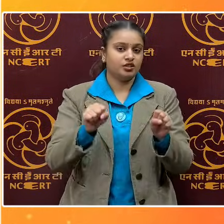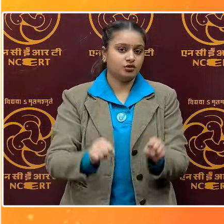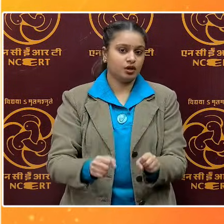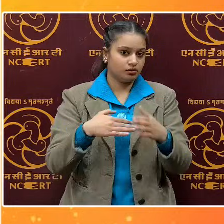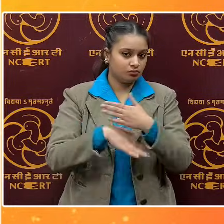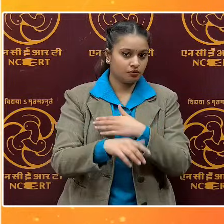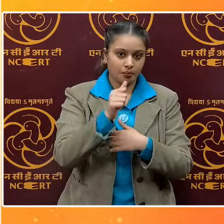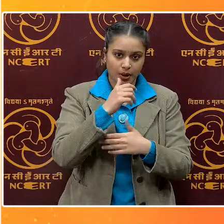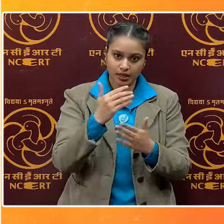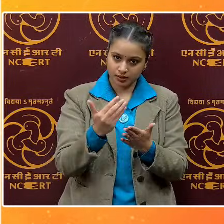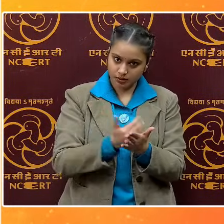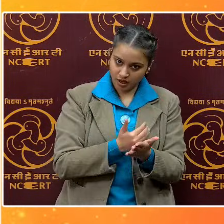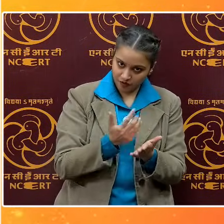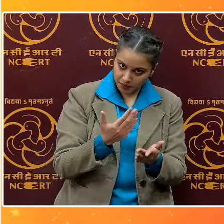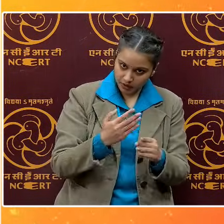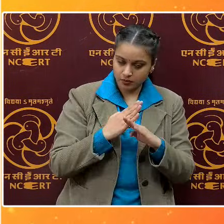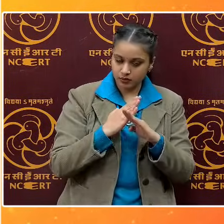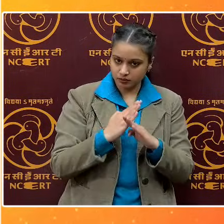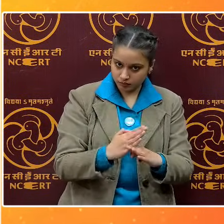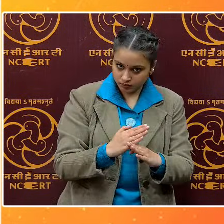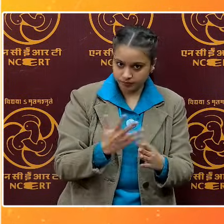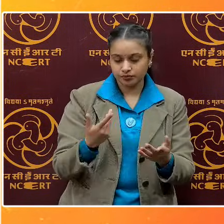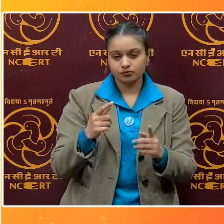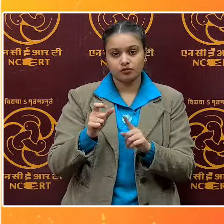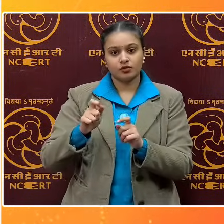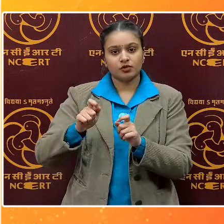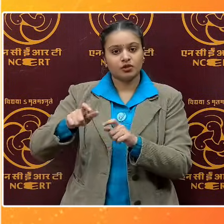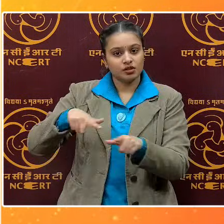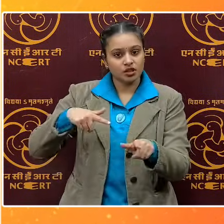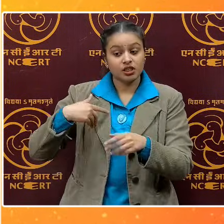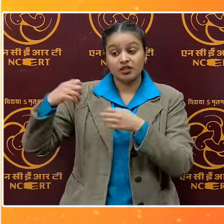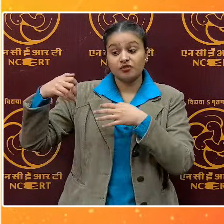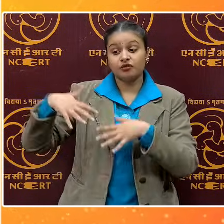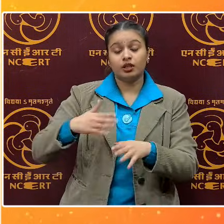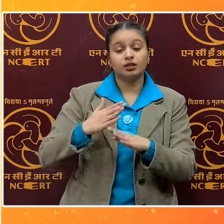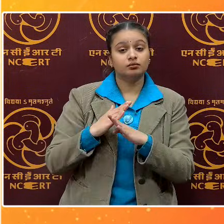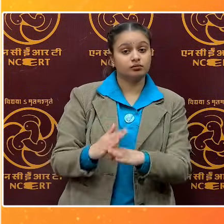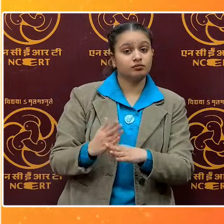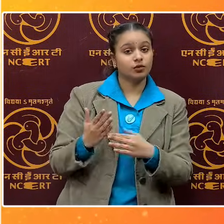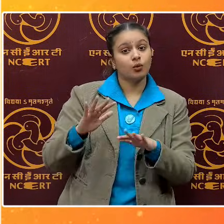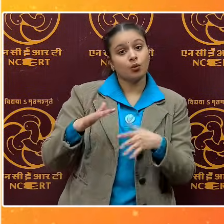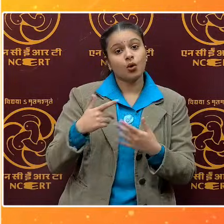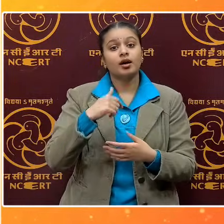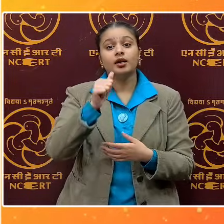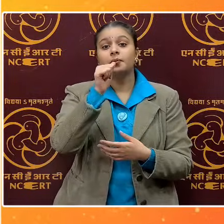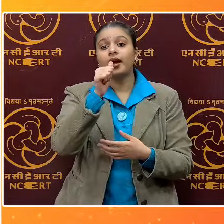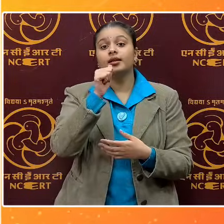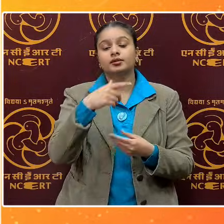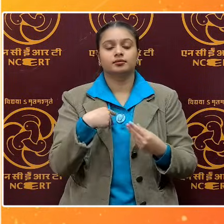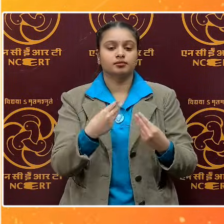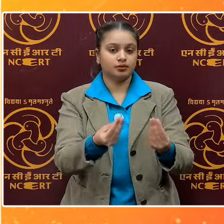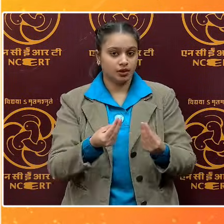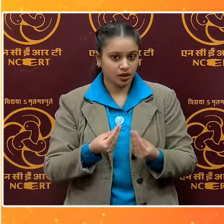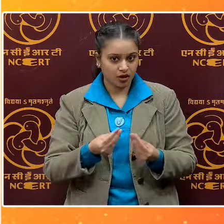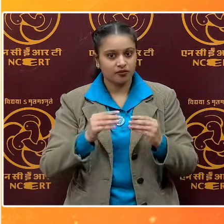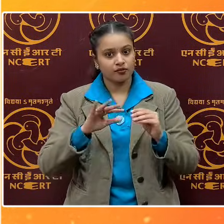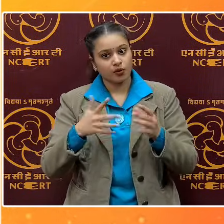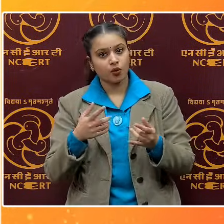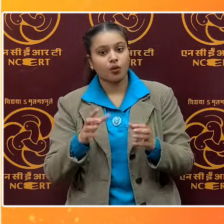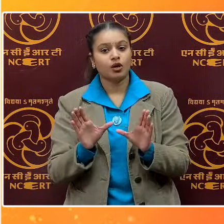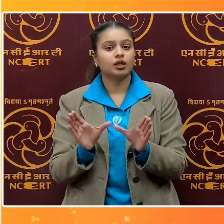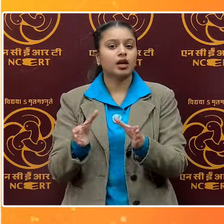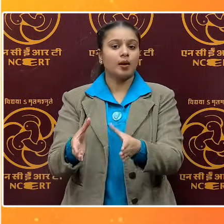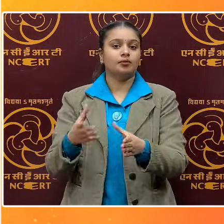water, as we have talked, that they protect cities from the floods, they provide drinking water, and they brought communities